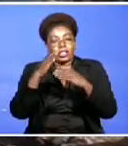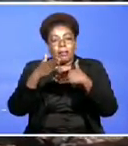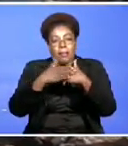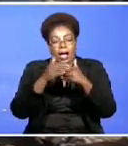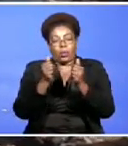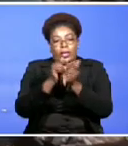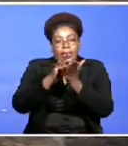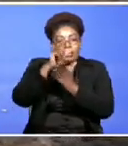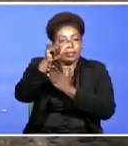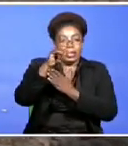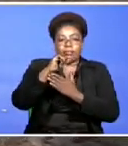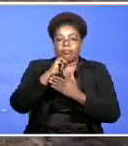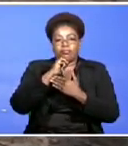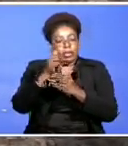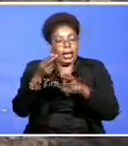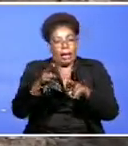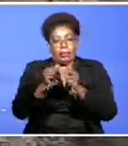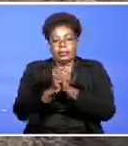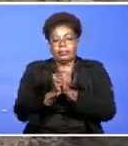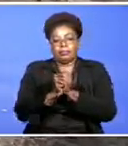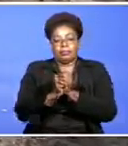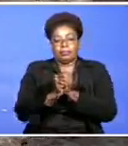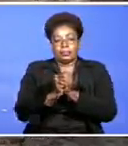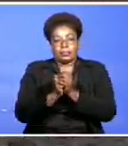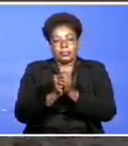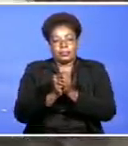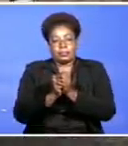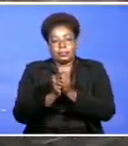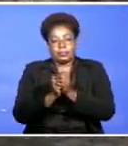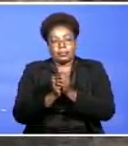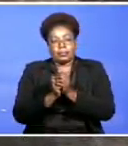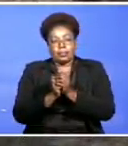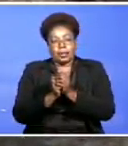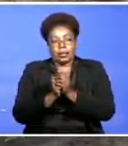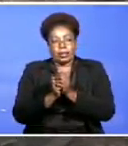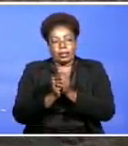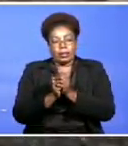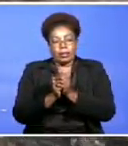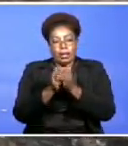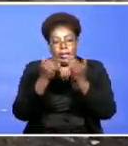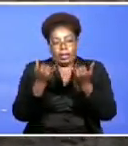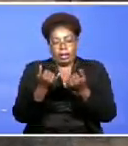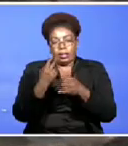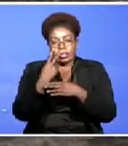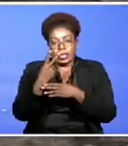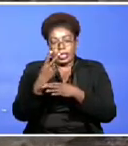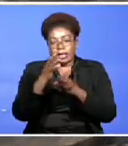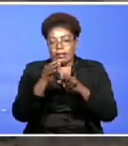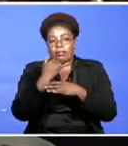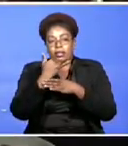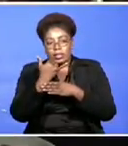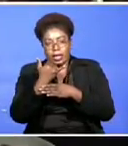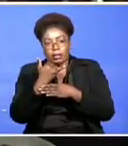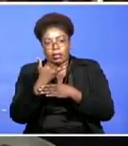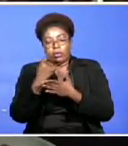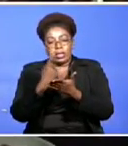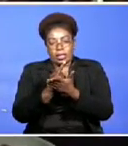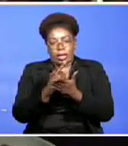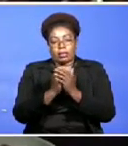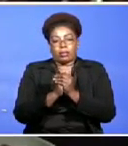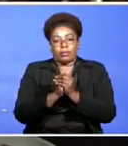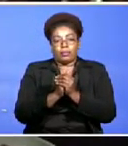fruitless. If there's any negligence involved, then certainly they can seek redress in the courts. A